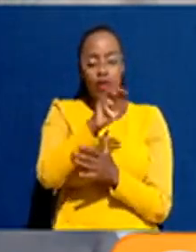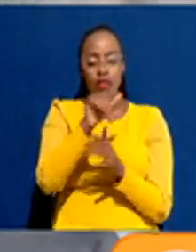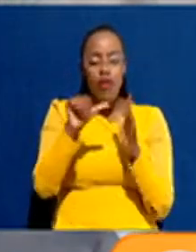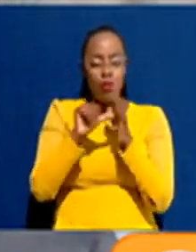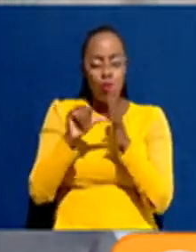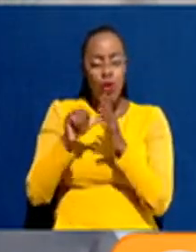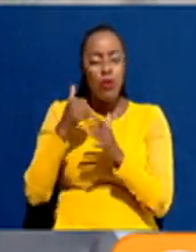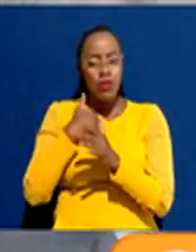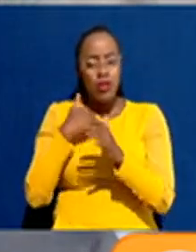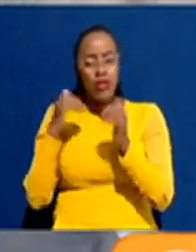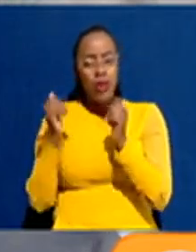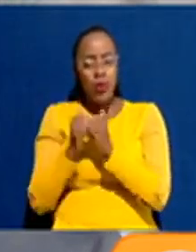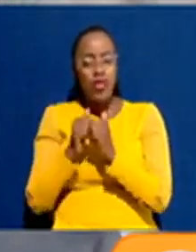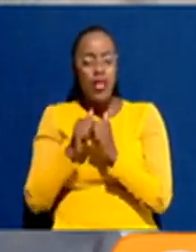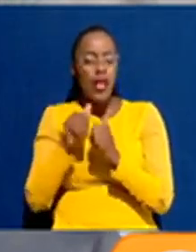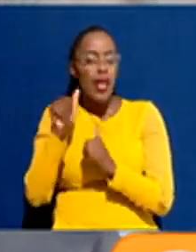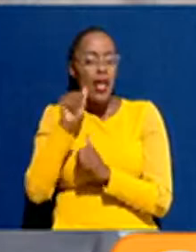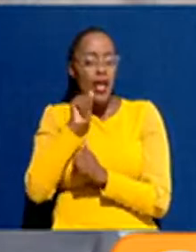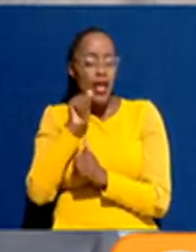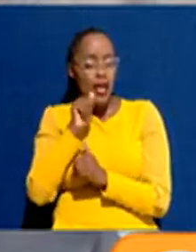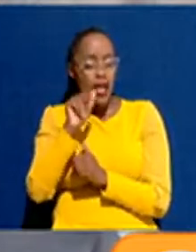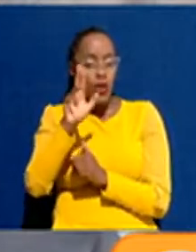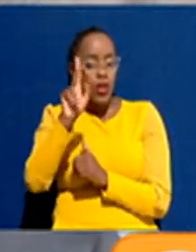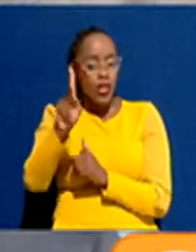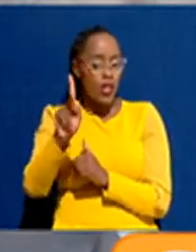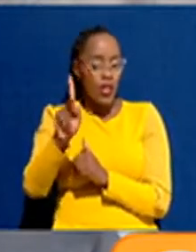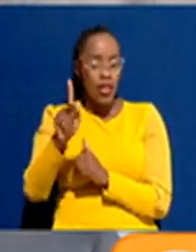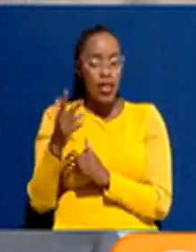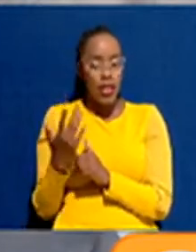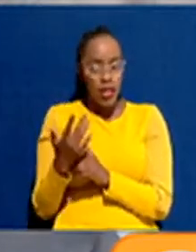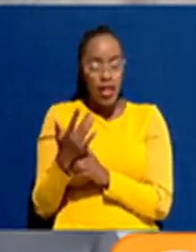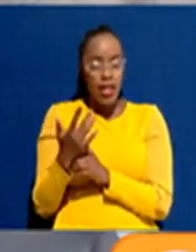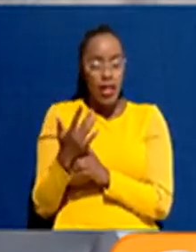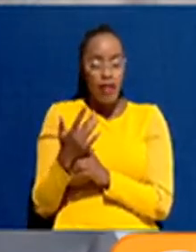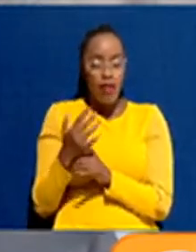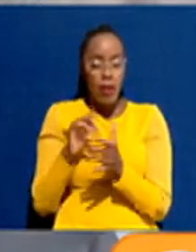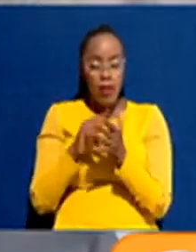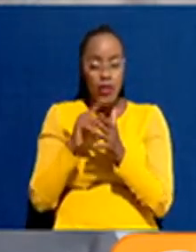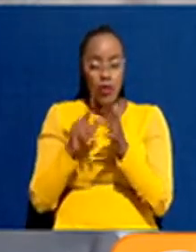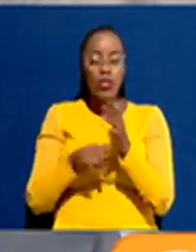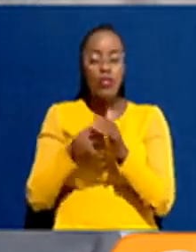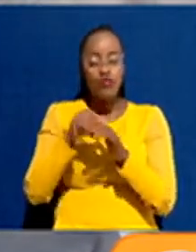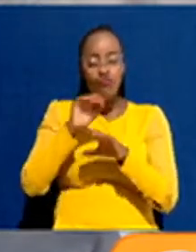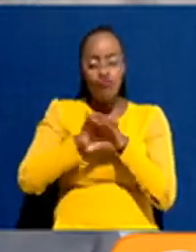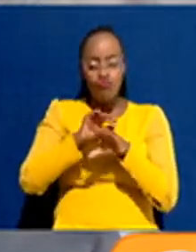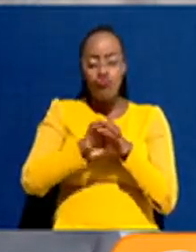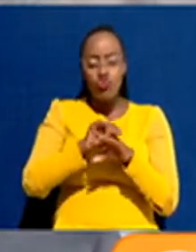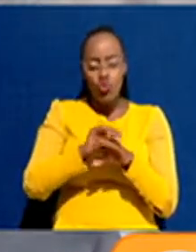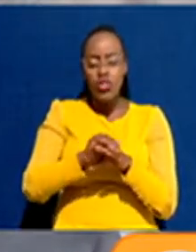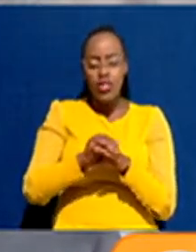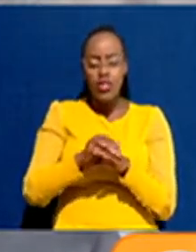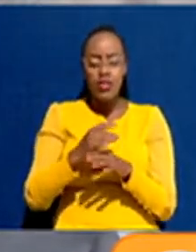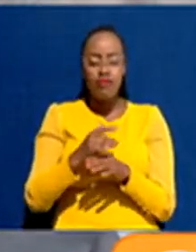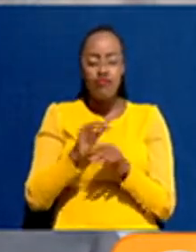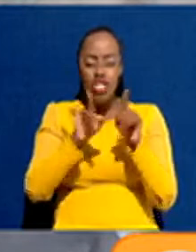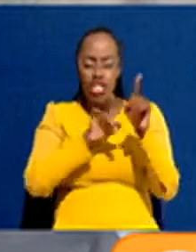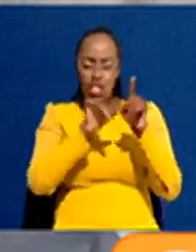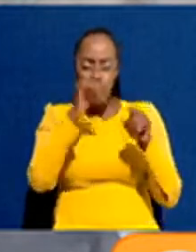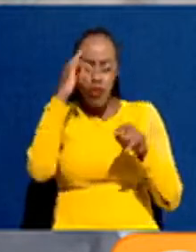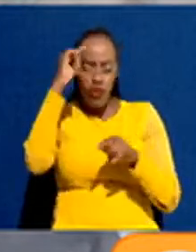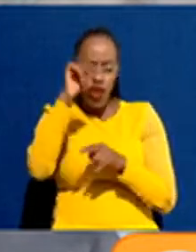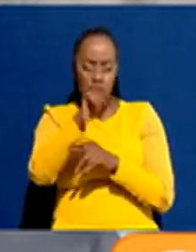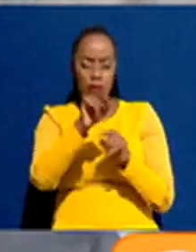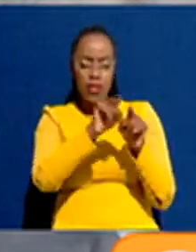problems with the English. But I think the trip is good for him as